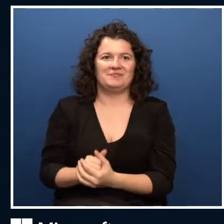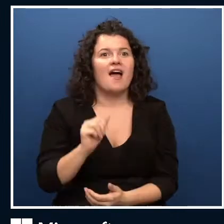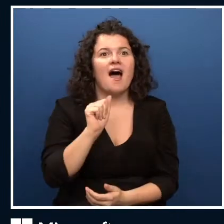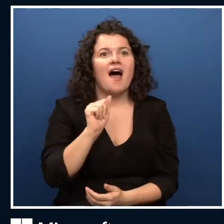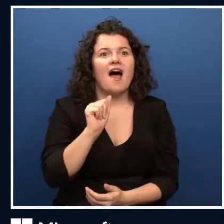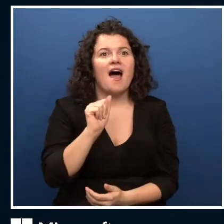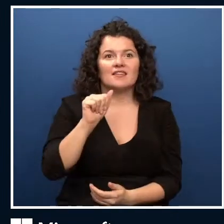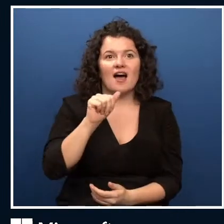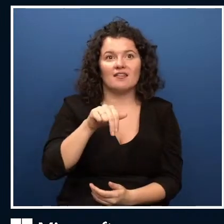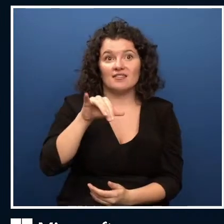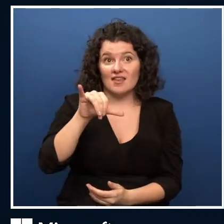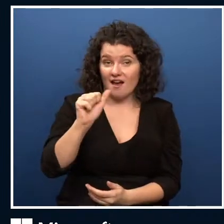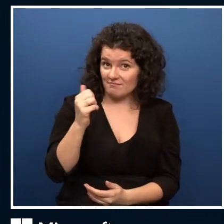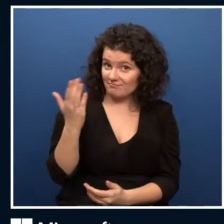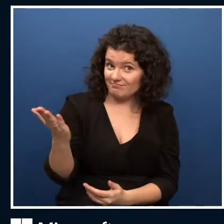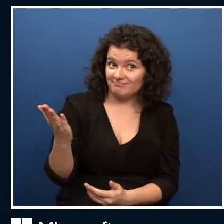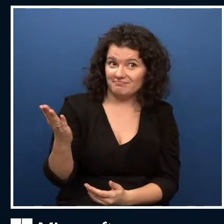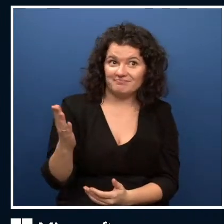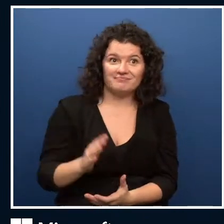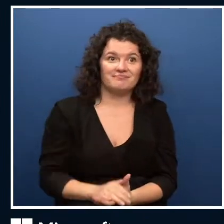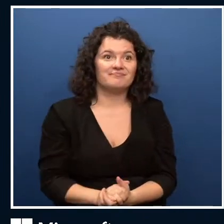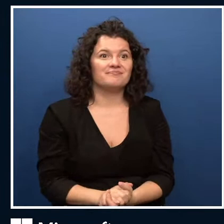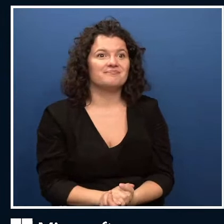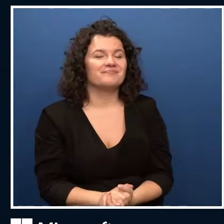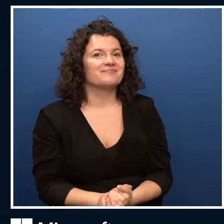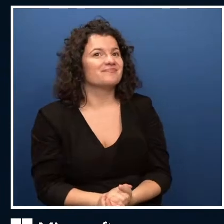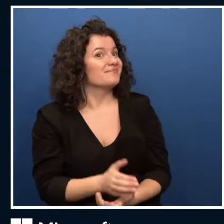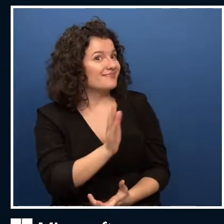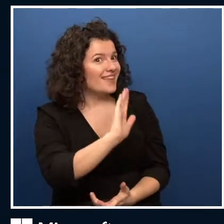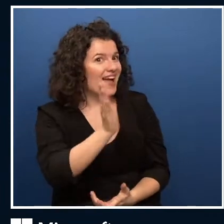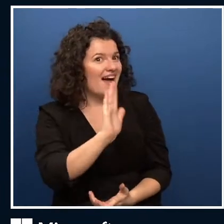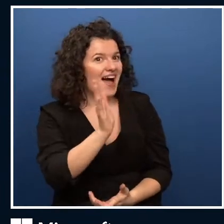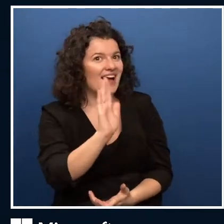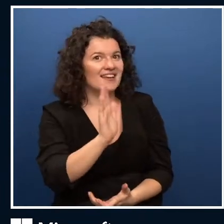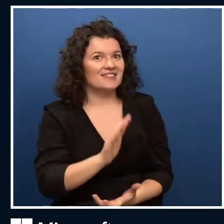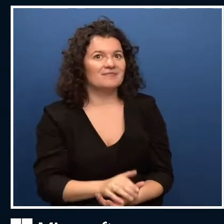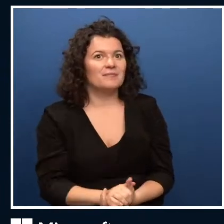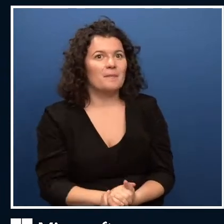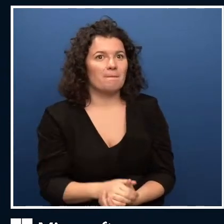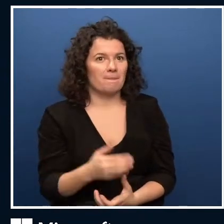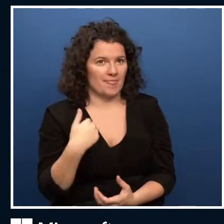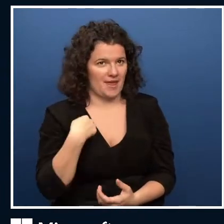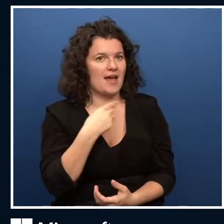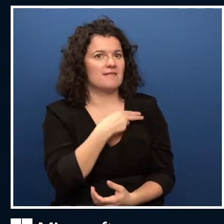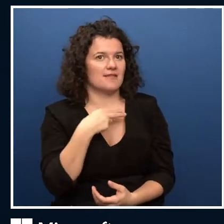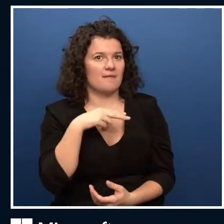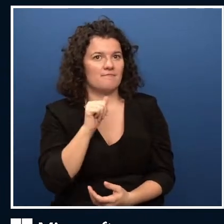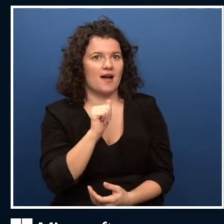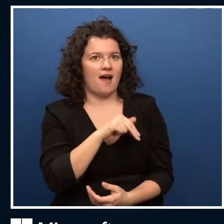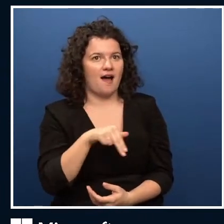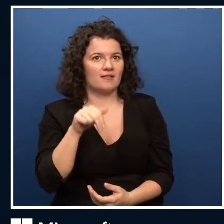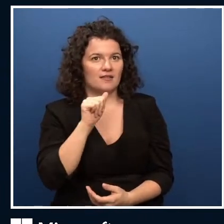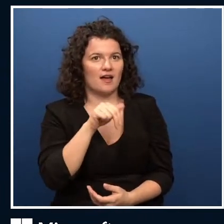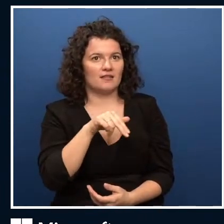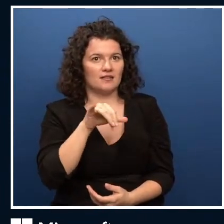Yeah, sure. So hi, everybody. This is Ananya Vedala, and I am in my third year studying computer science